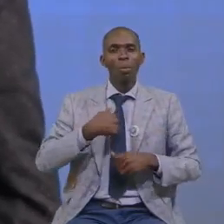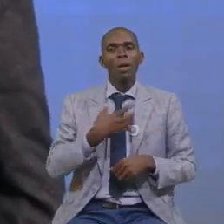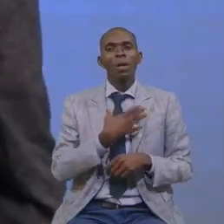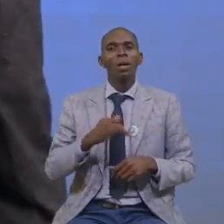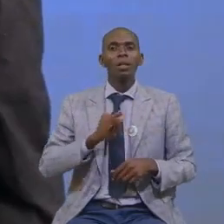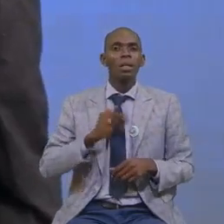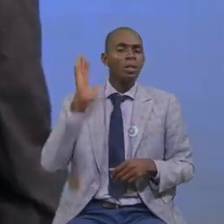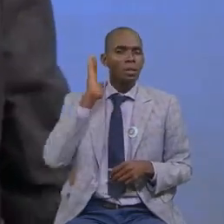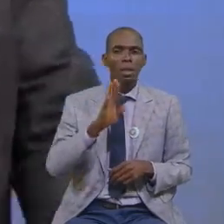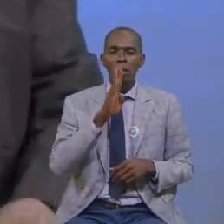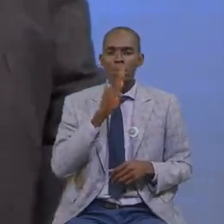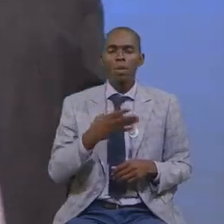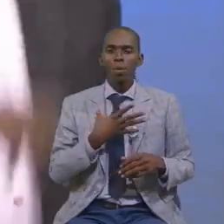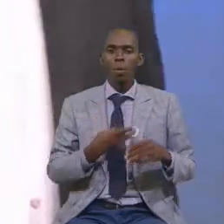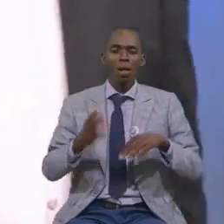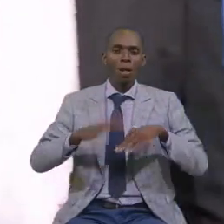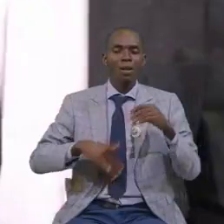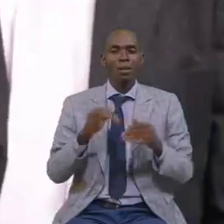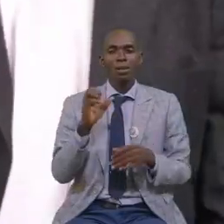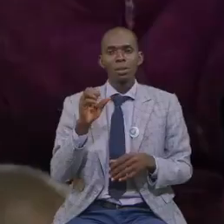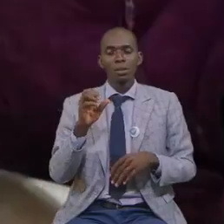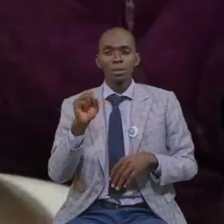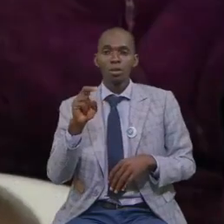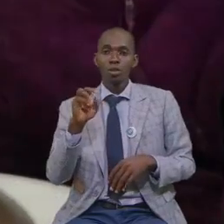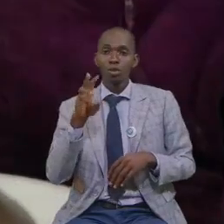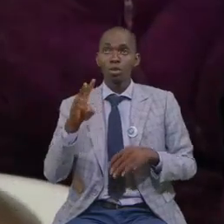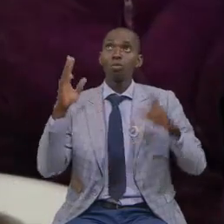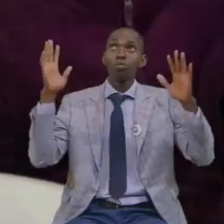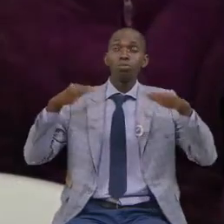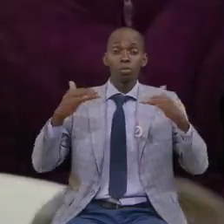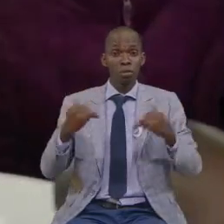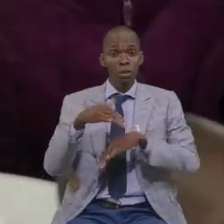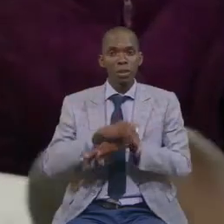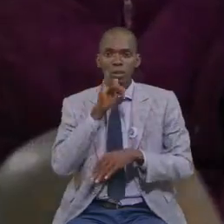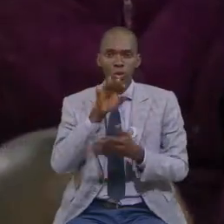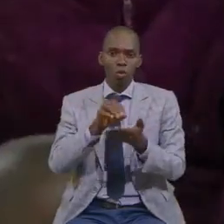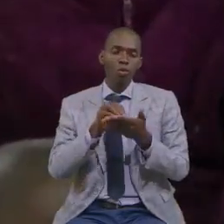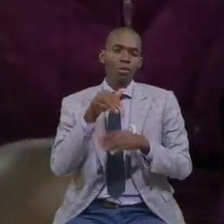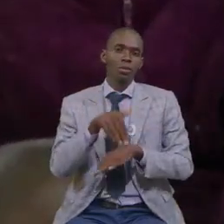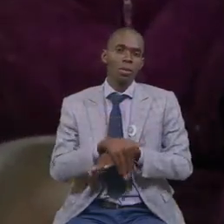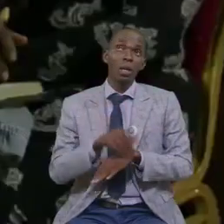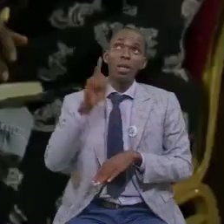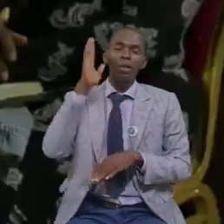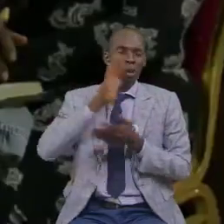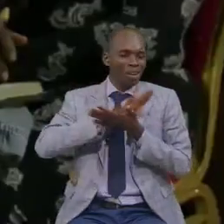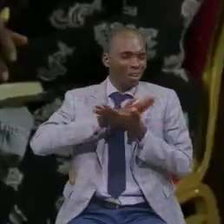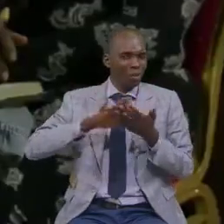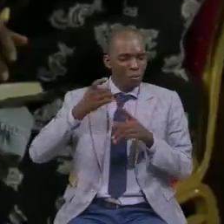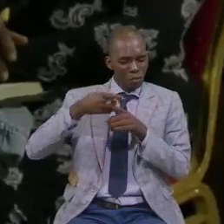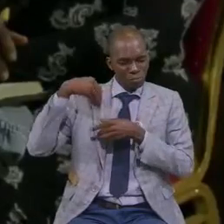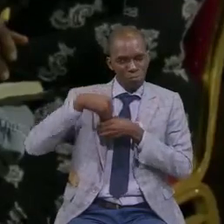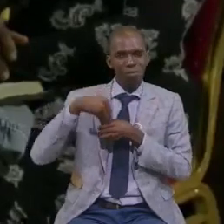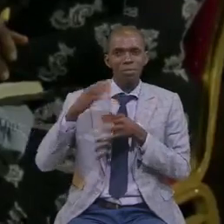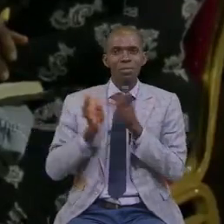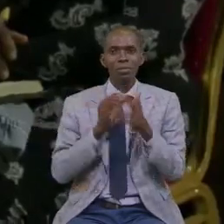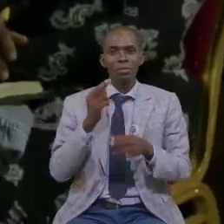shall be whiter than snow. Tonight is that night. It will cleanse you on the inside. It will